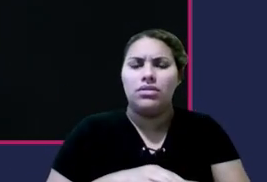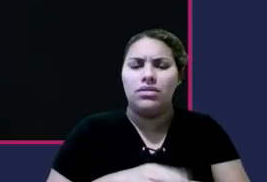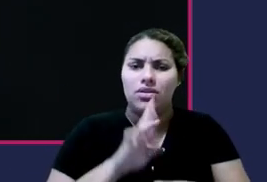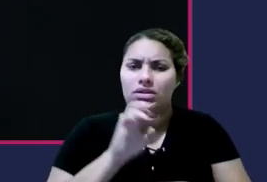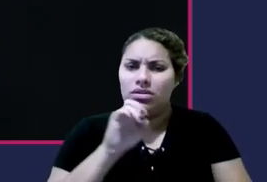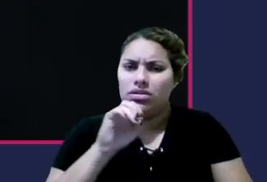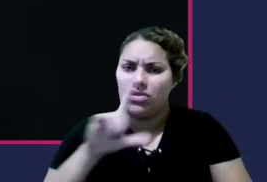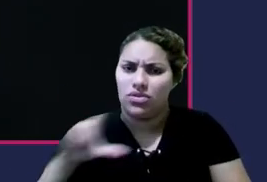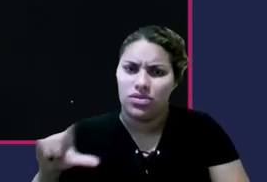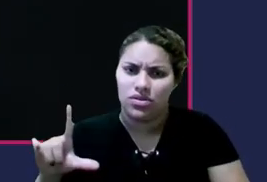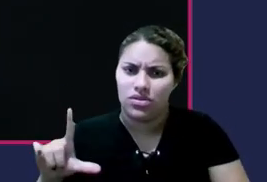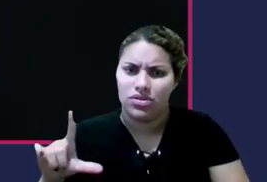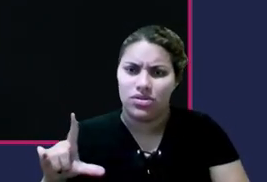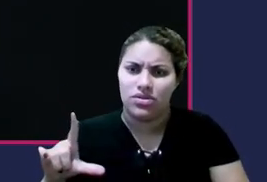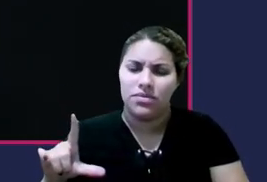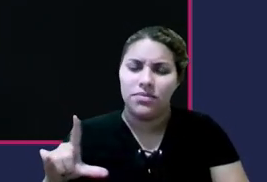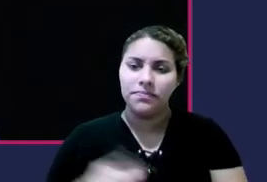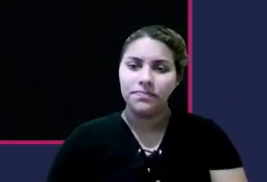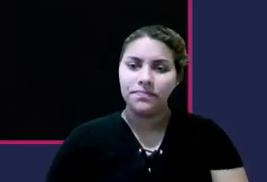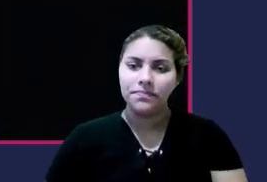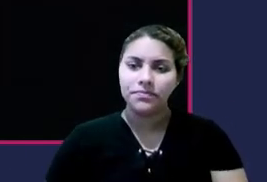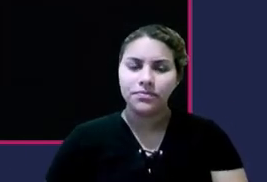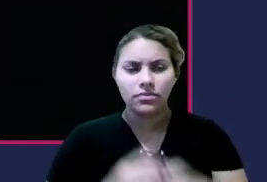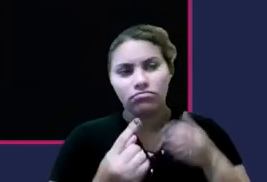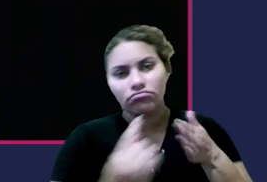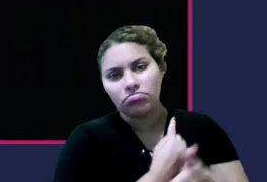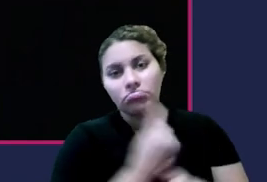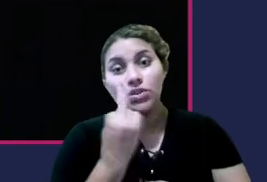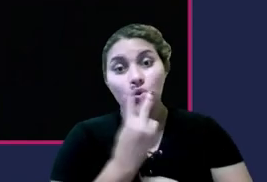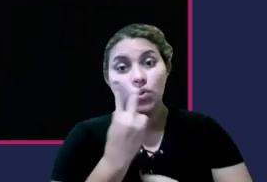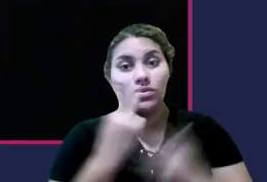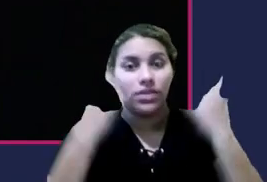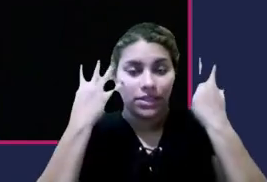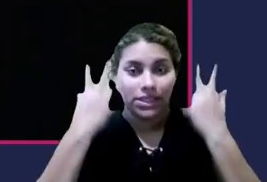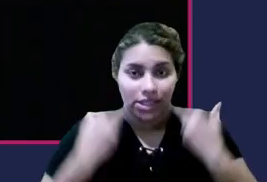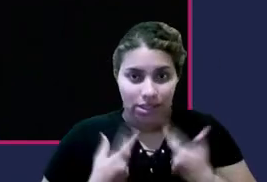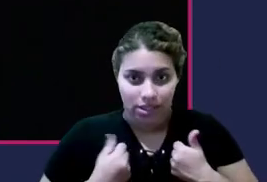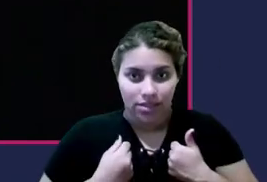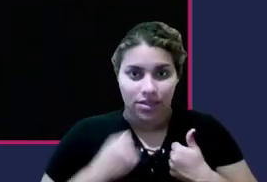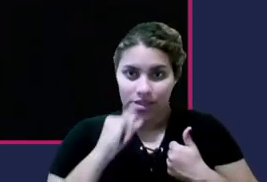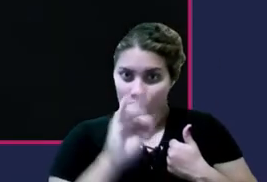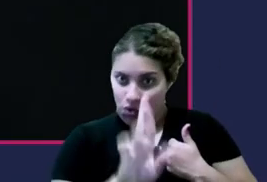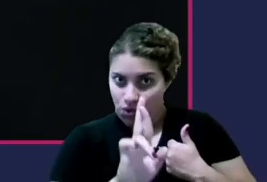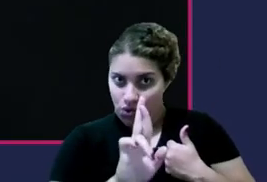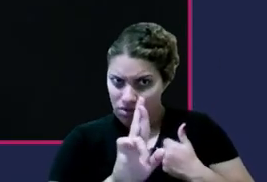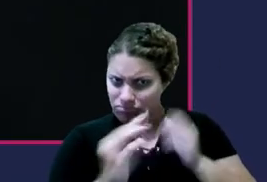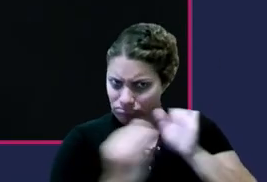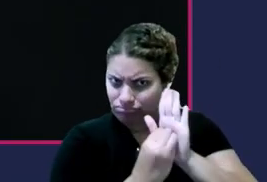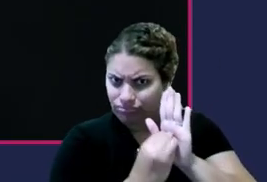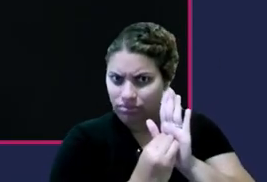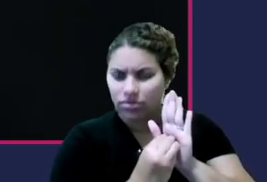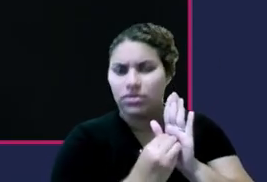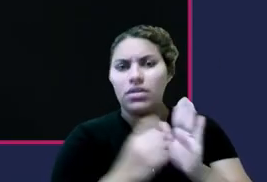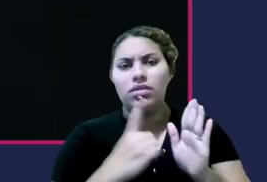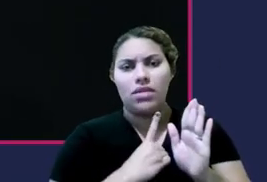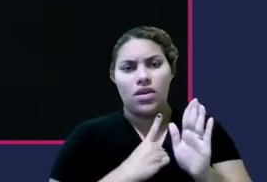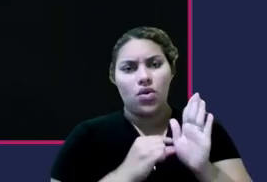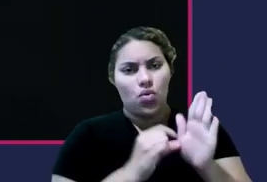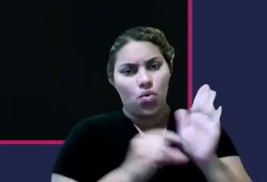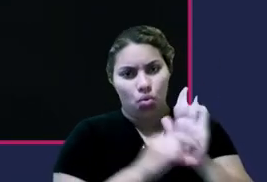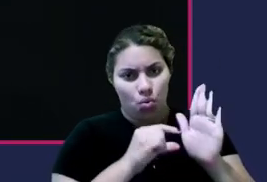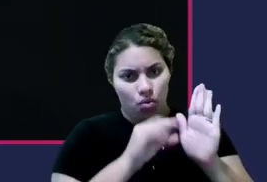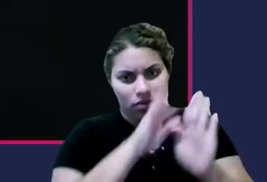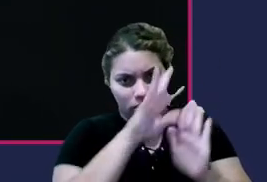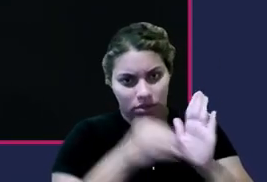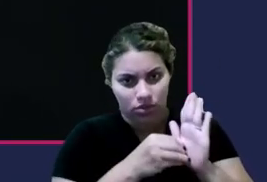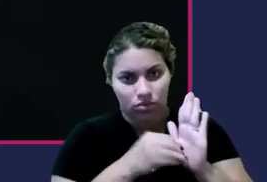political pressure to broaden this list. And the second is for the